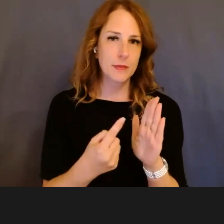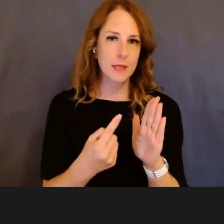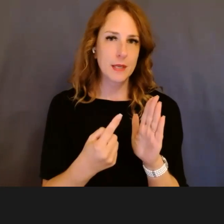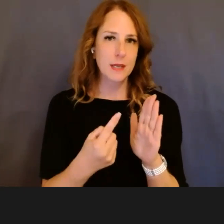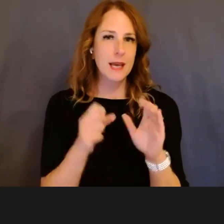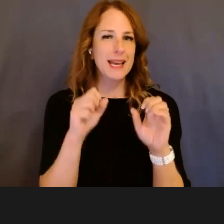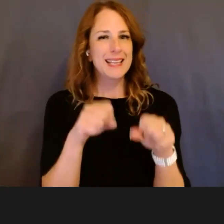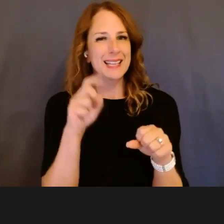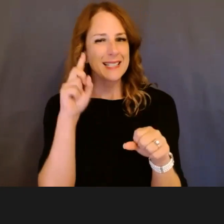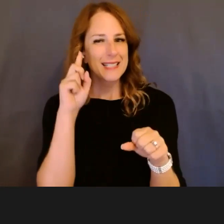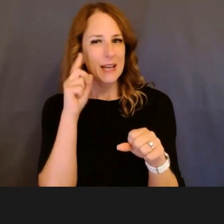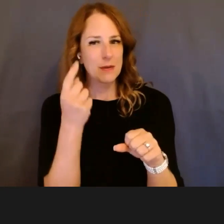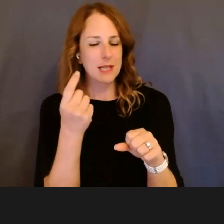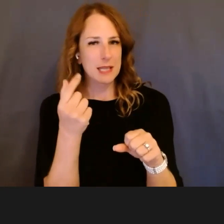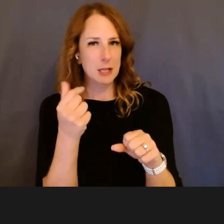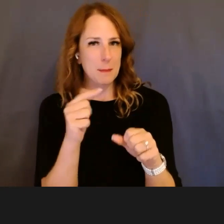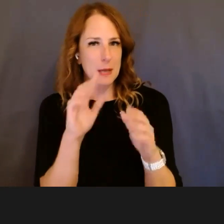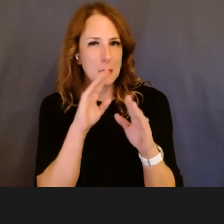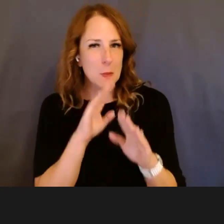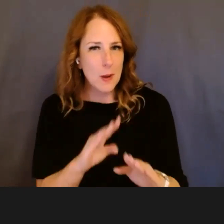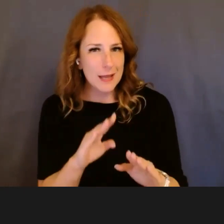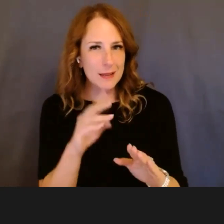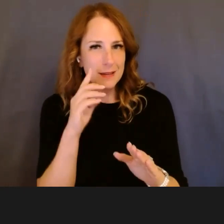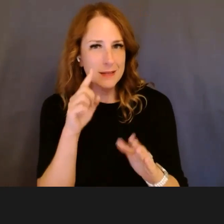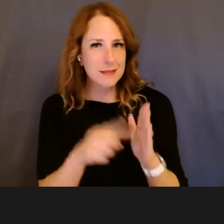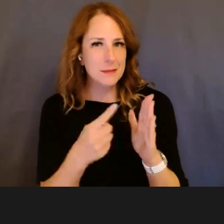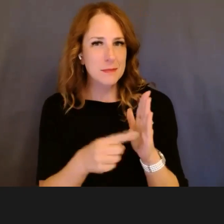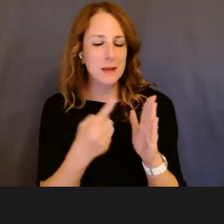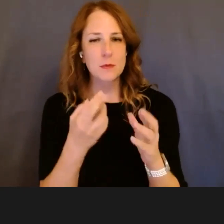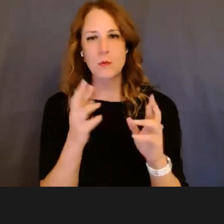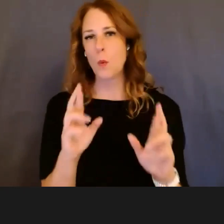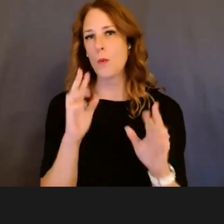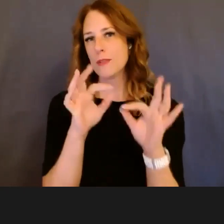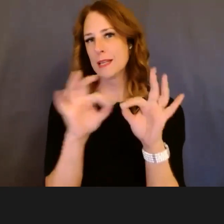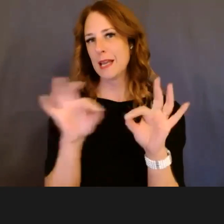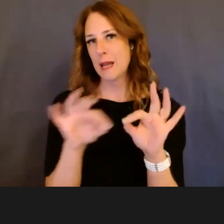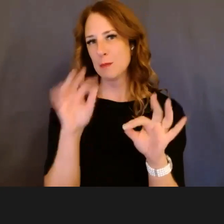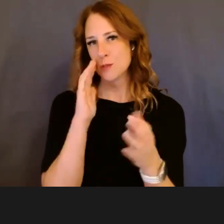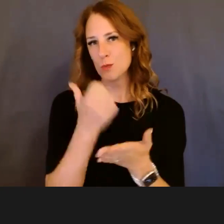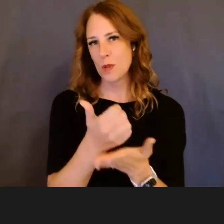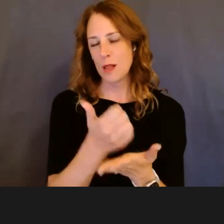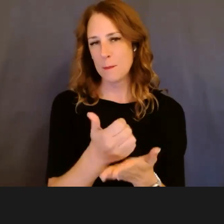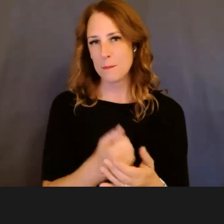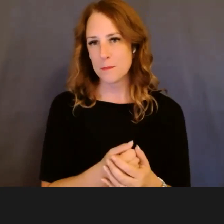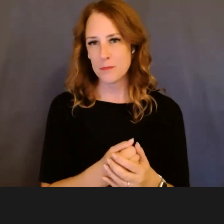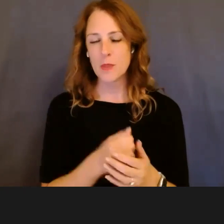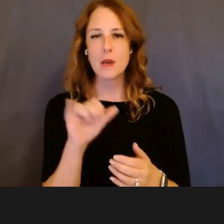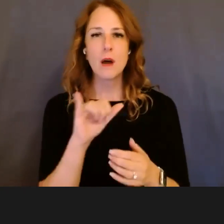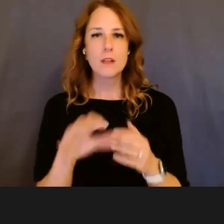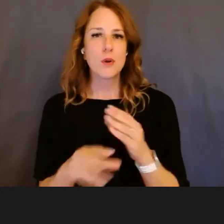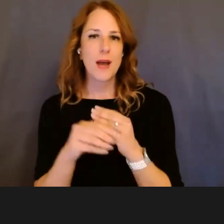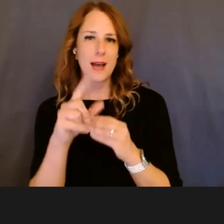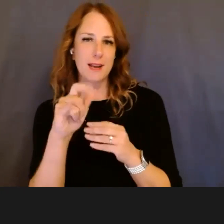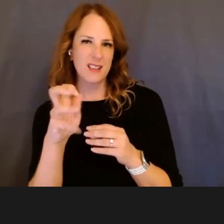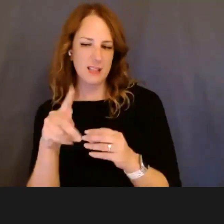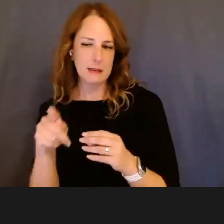it sounds low for some individuals. So hopefully the closed captions will help. I'll also put a link into the chat